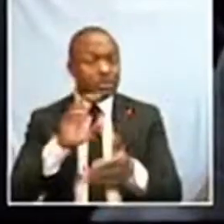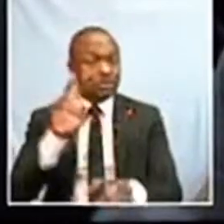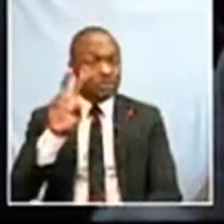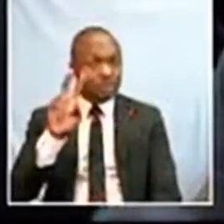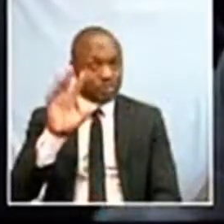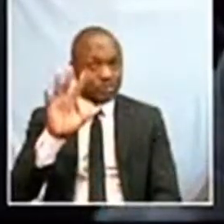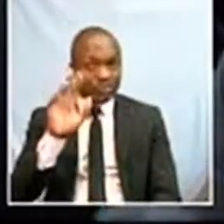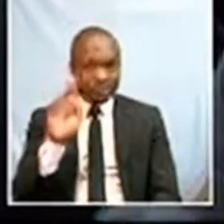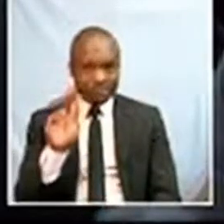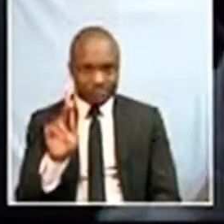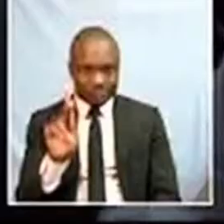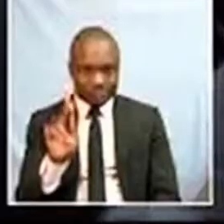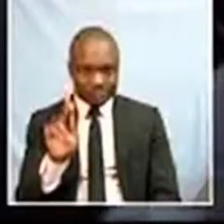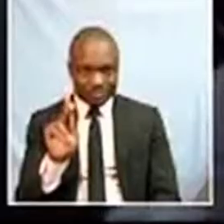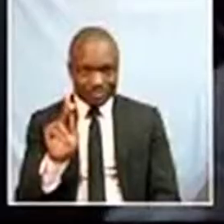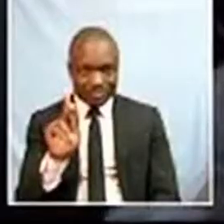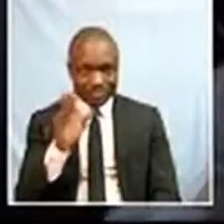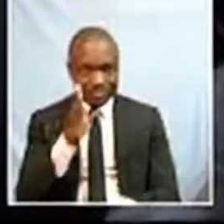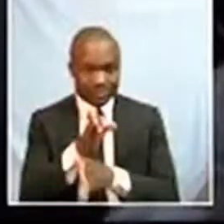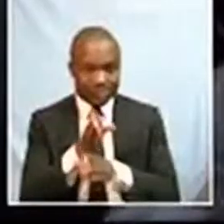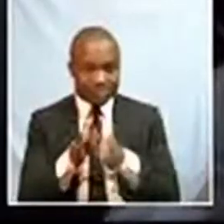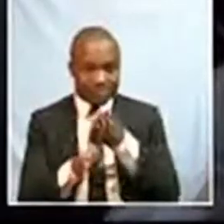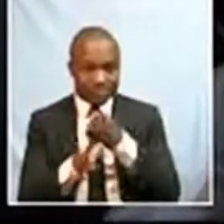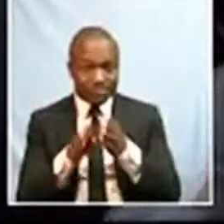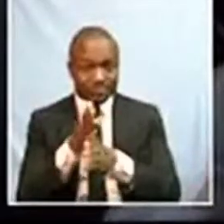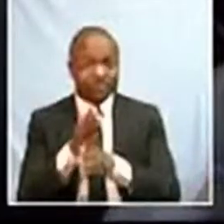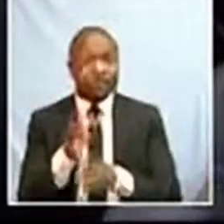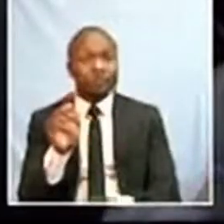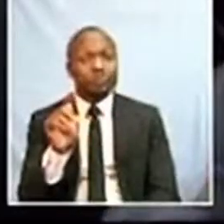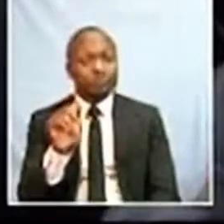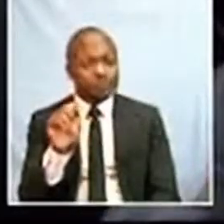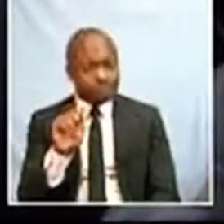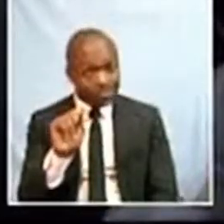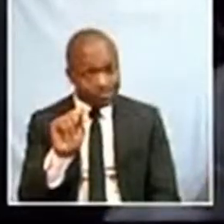278,025 kwacha for the construction of an ablution block.